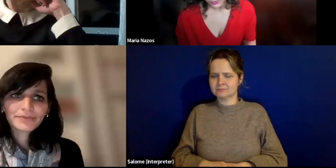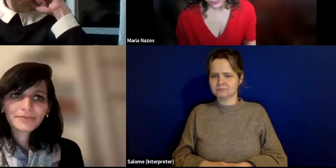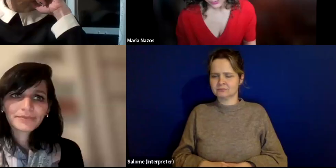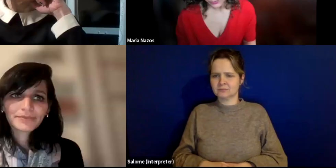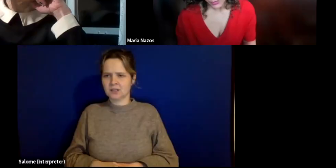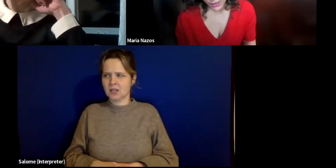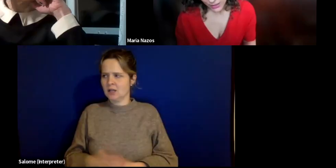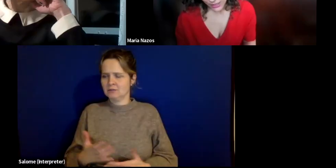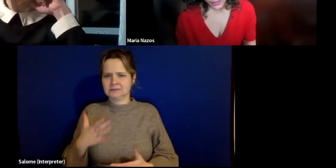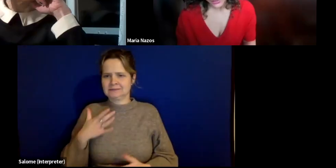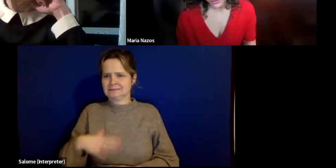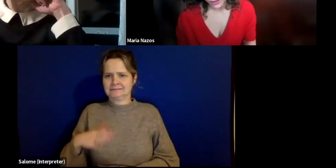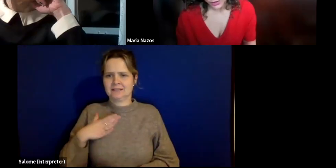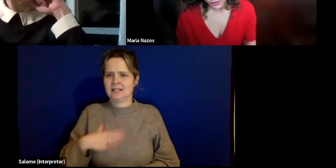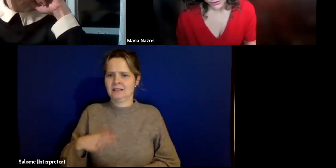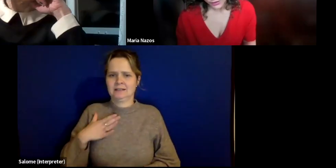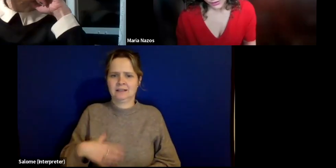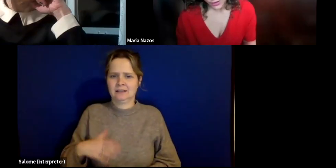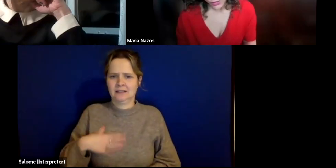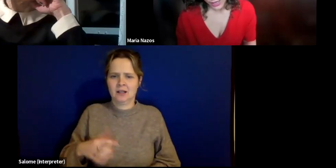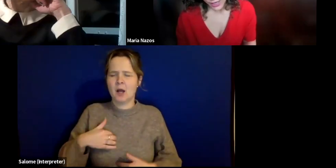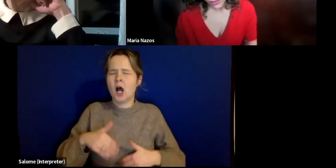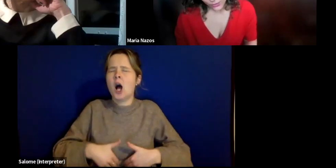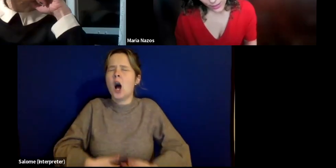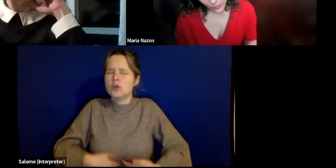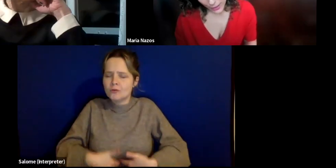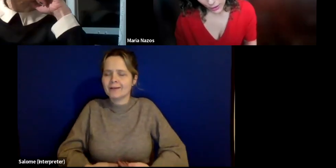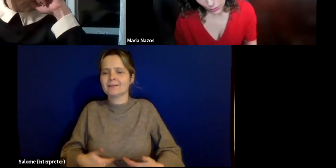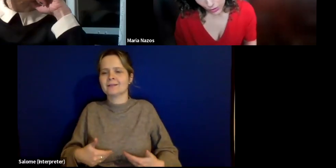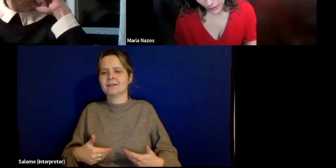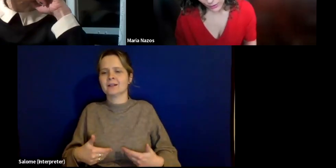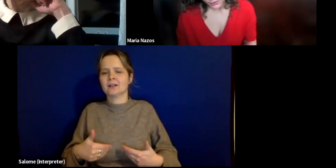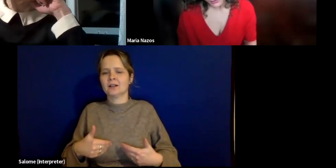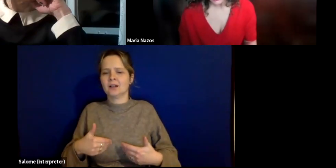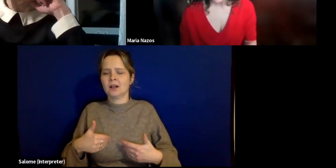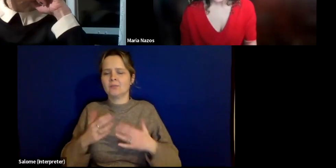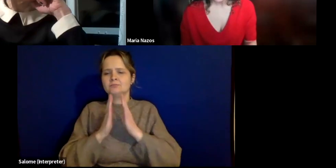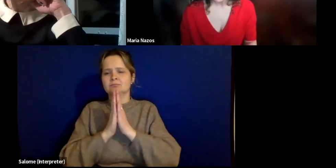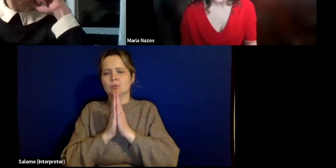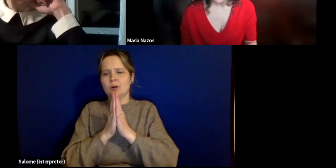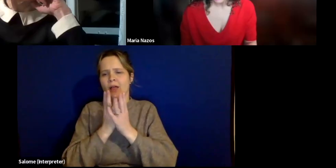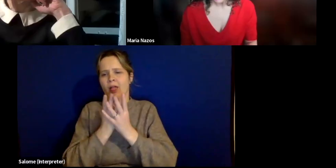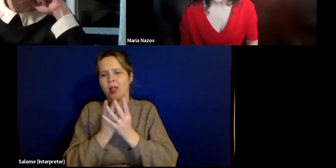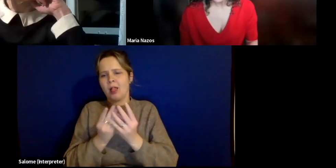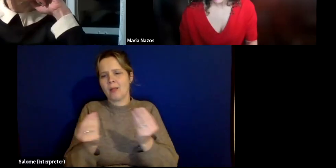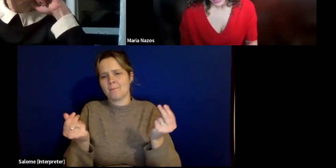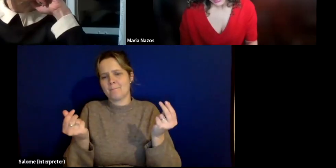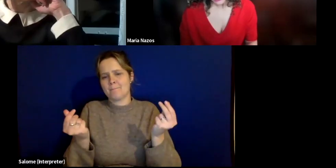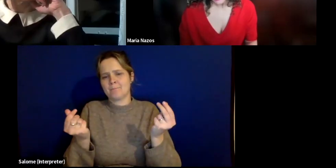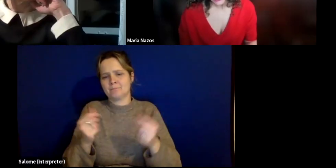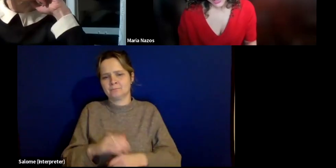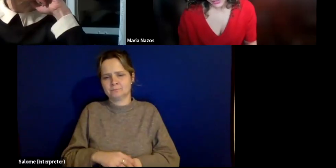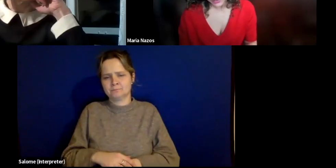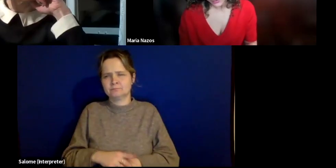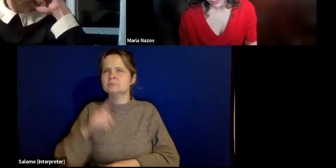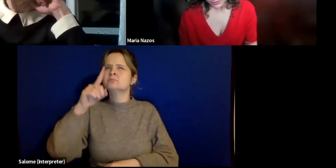desperation, my undying hunger, my threadbare prayer. There's a